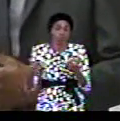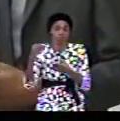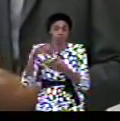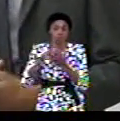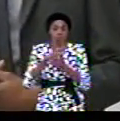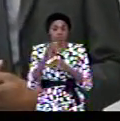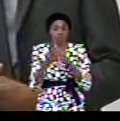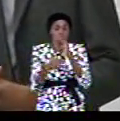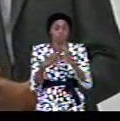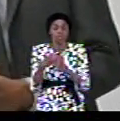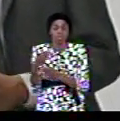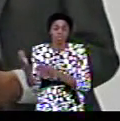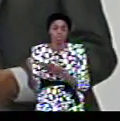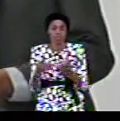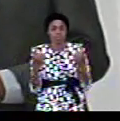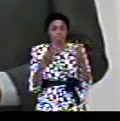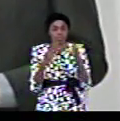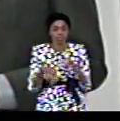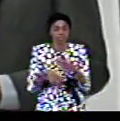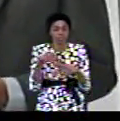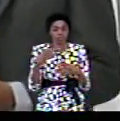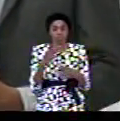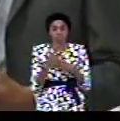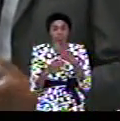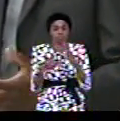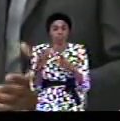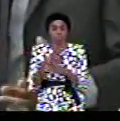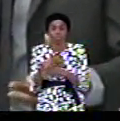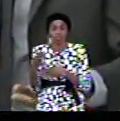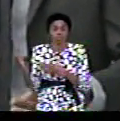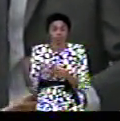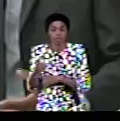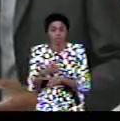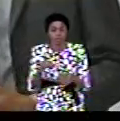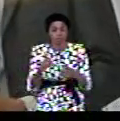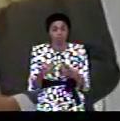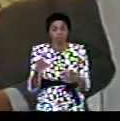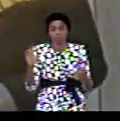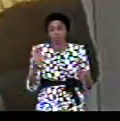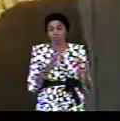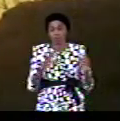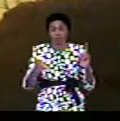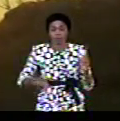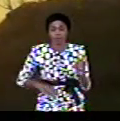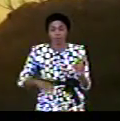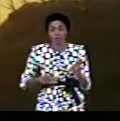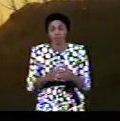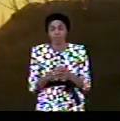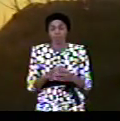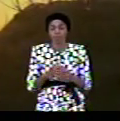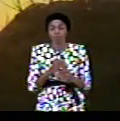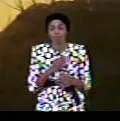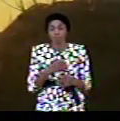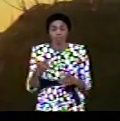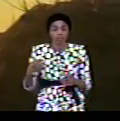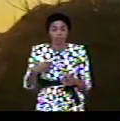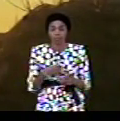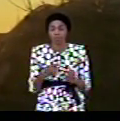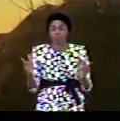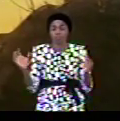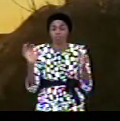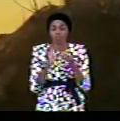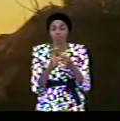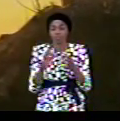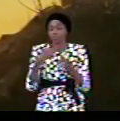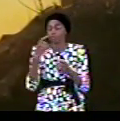bring sinners out of the world and bring them to Christ, who now links them up with God. For